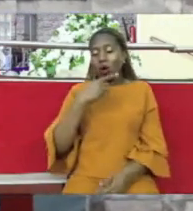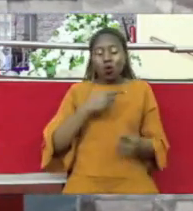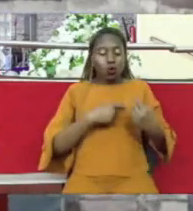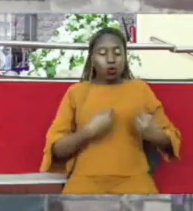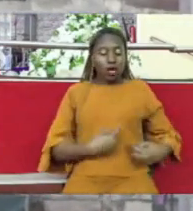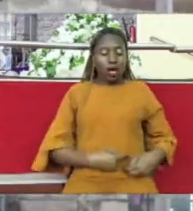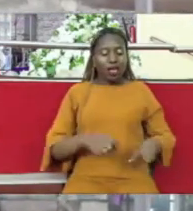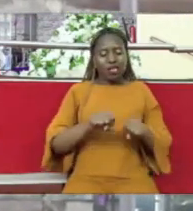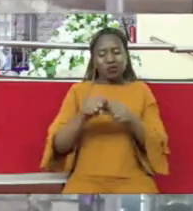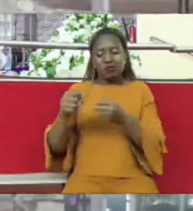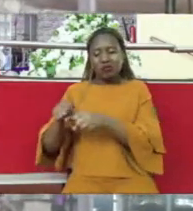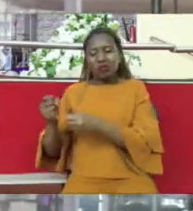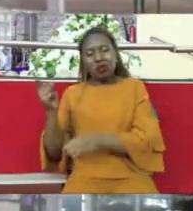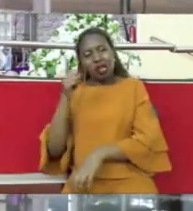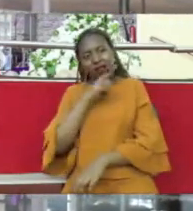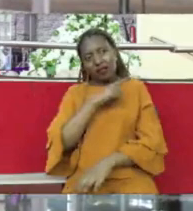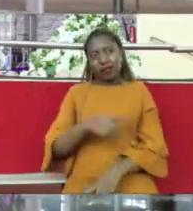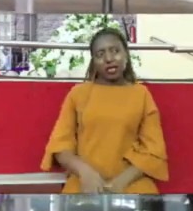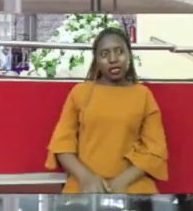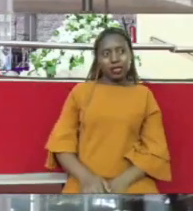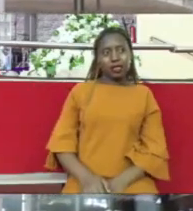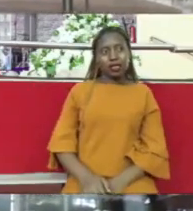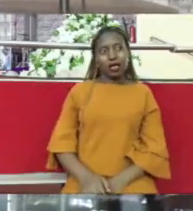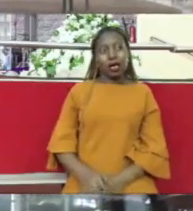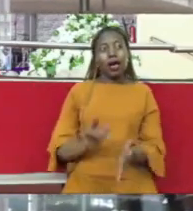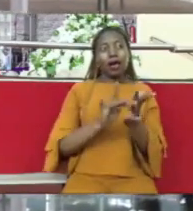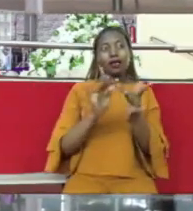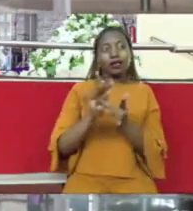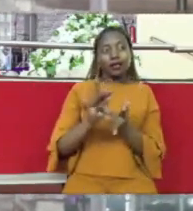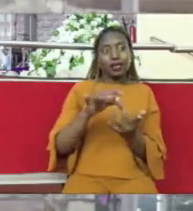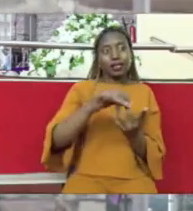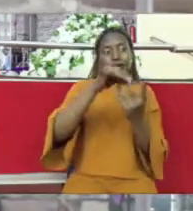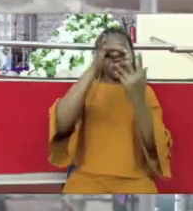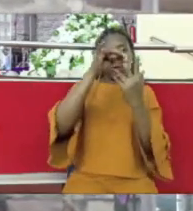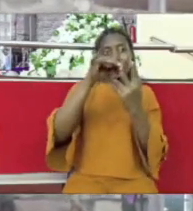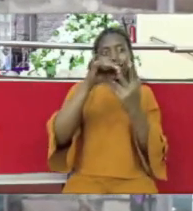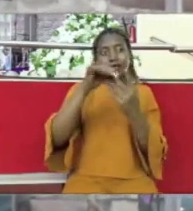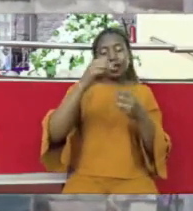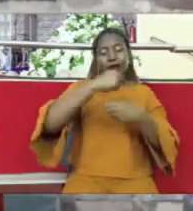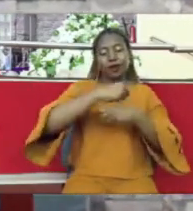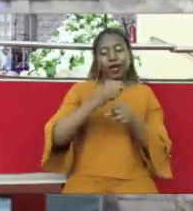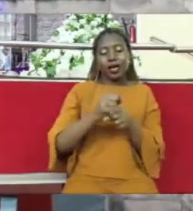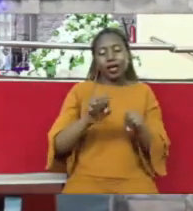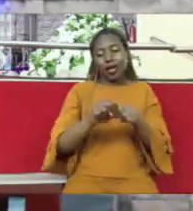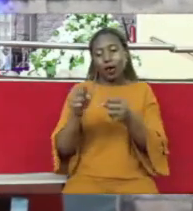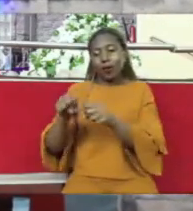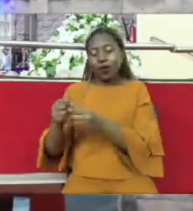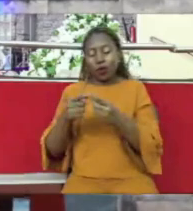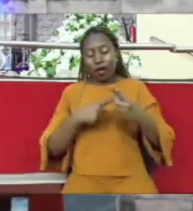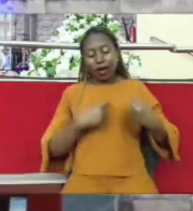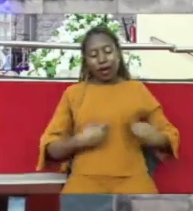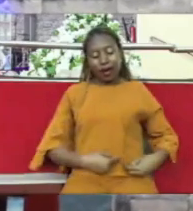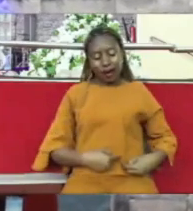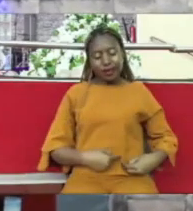moyo uliovunjika. He specializes in mending broken hearts. Kazi yake ni kuvitengeneza ama kutengeneza mioyo ambayo imevunjika. And he is here